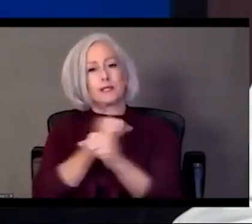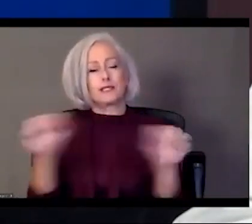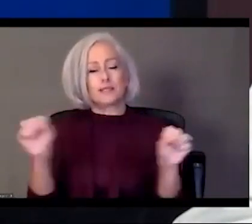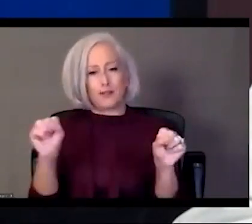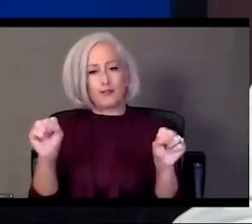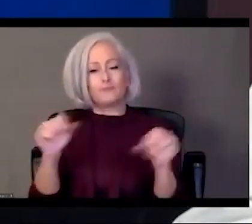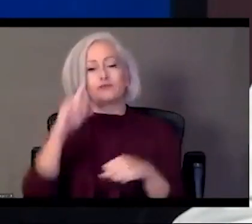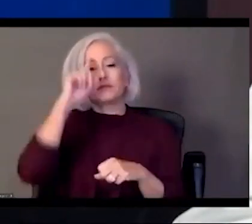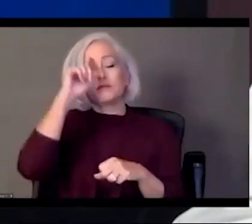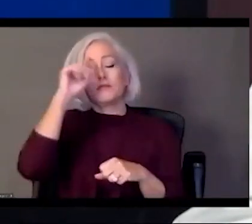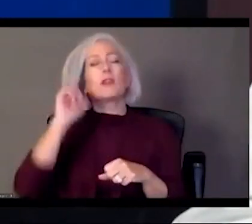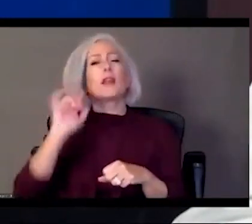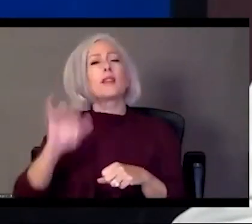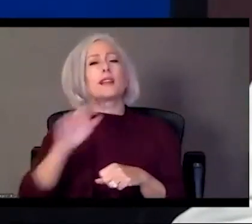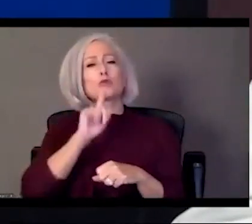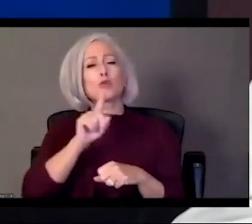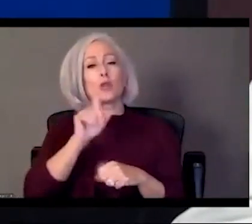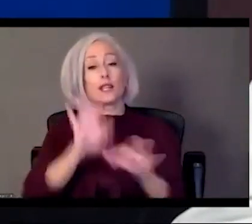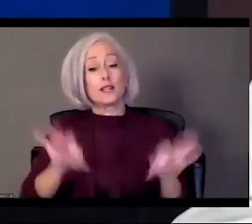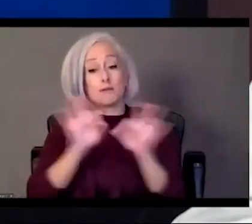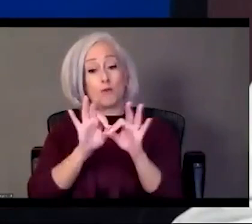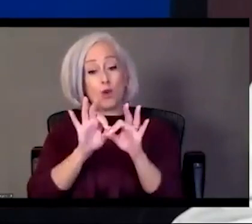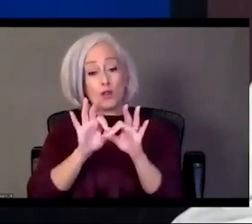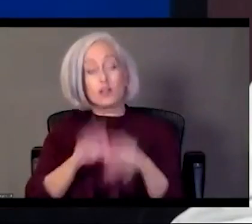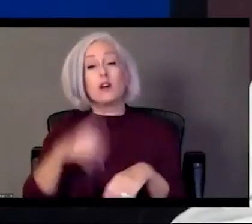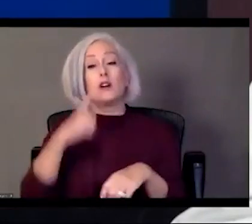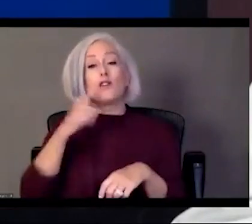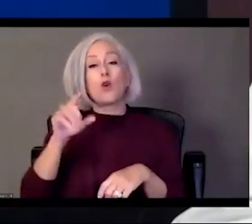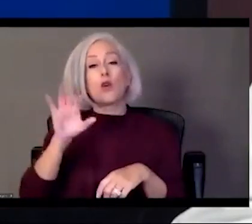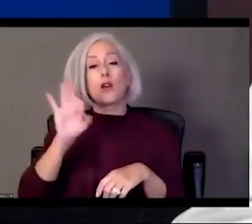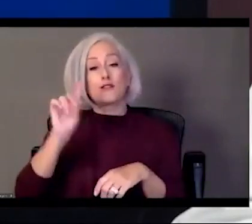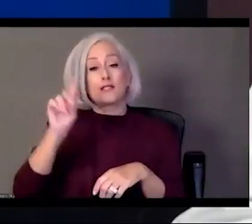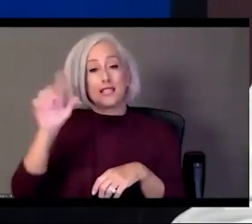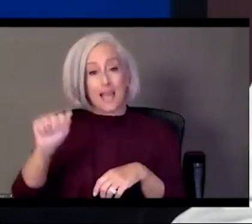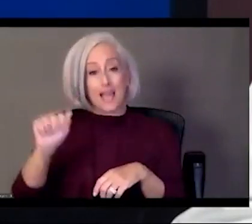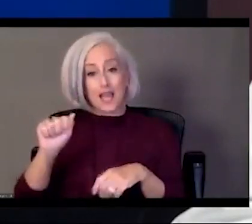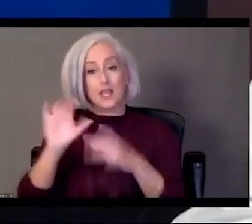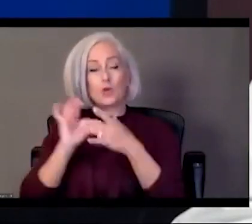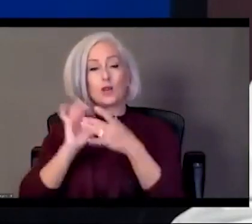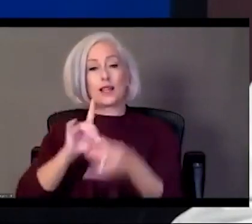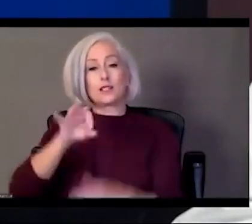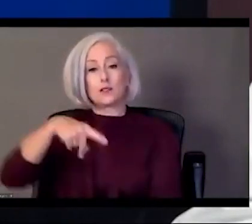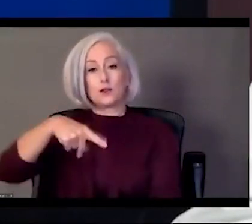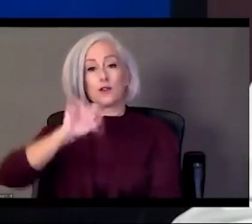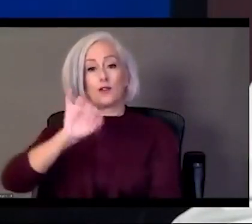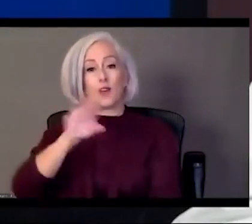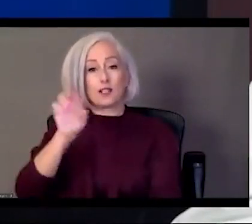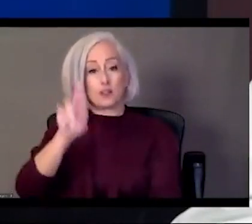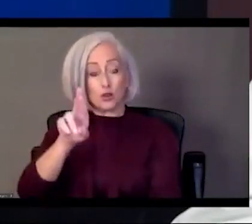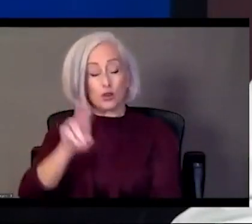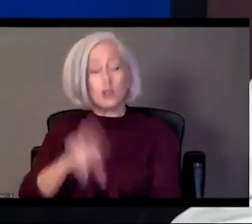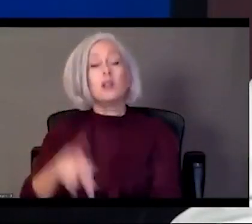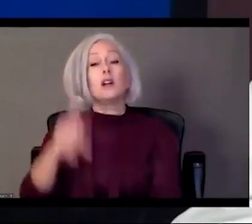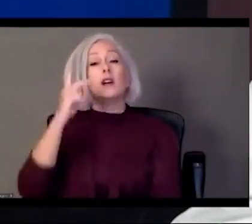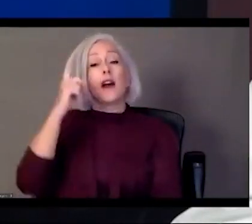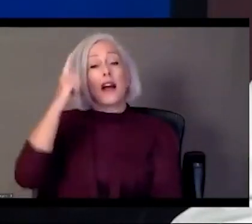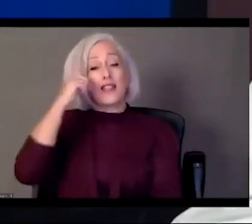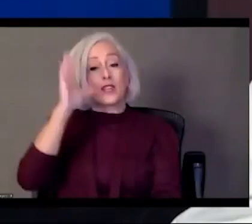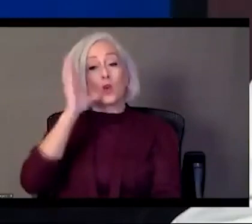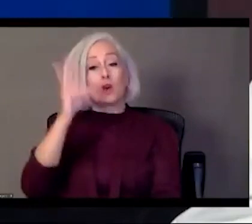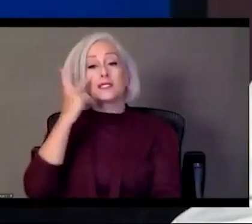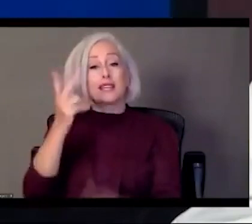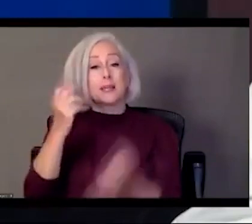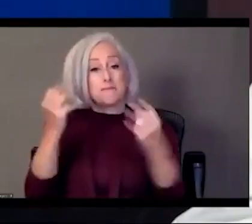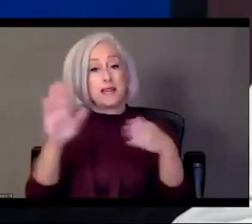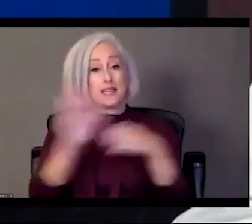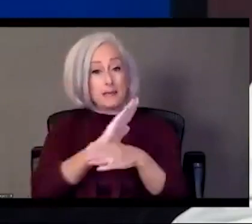what the FDA is about to do with Pfizer. I think that is a game-changing moment. It'll be fully authorized. I think you'll see a lot of businesses and other places say, we're going to